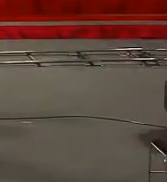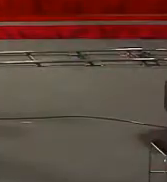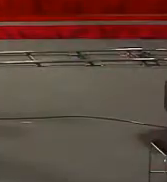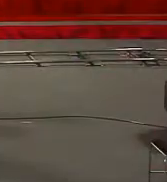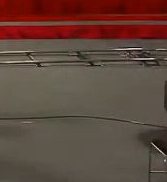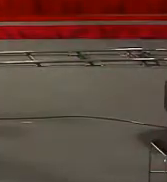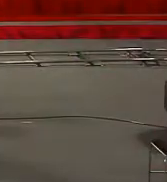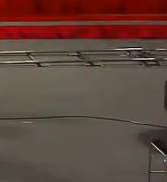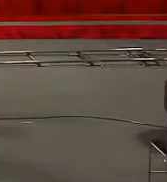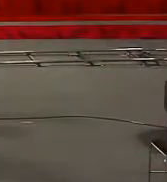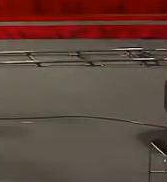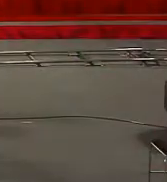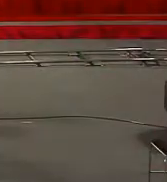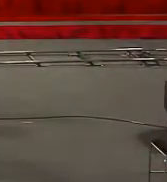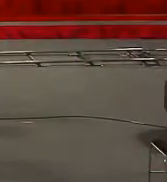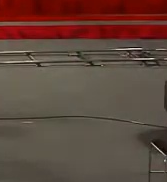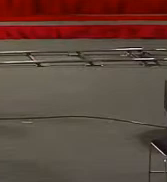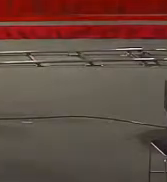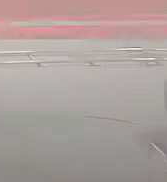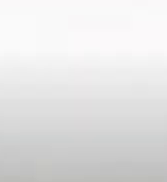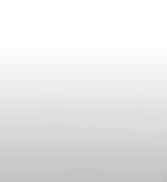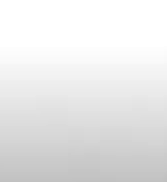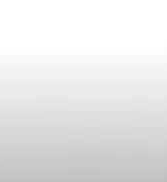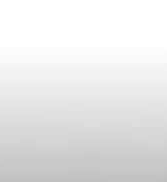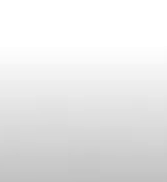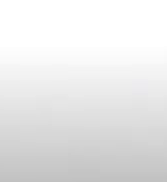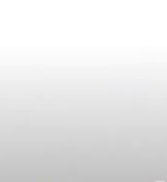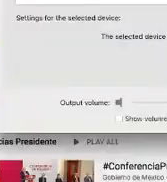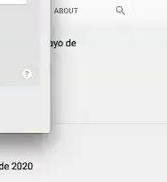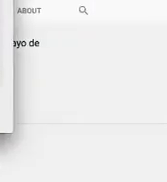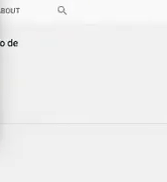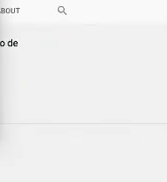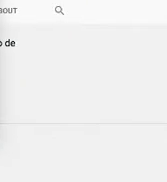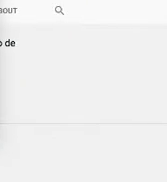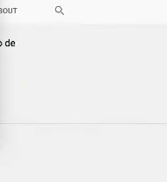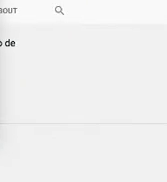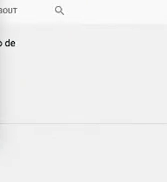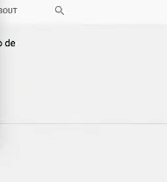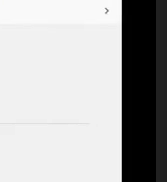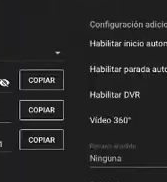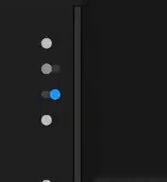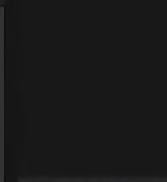you are invited, of course, to come again to the conference and continue asking your questions. Thank you.